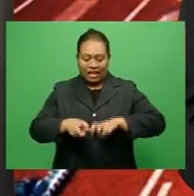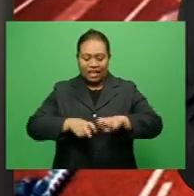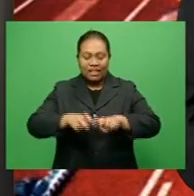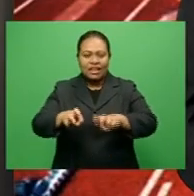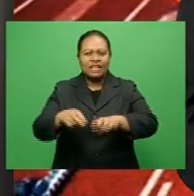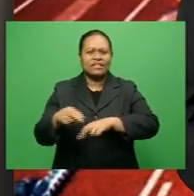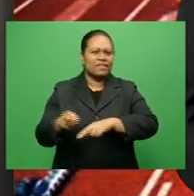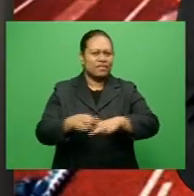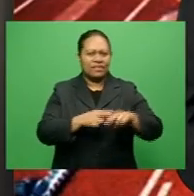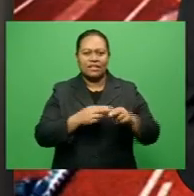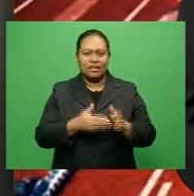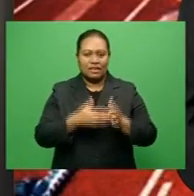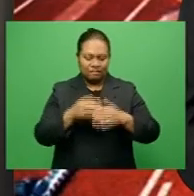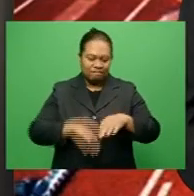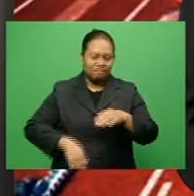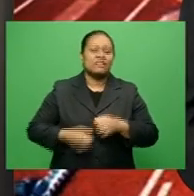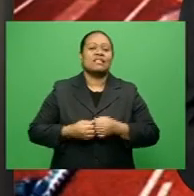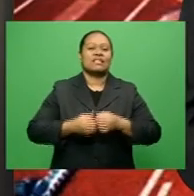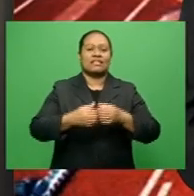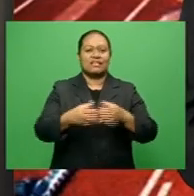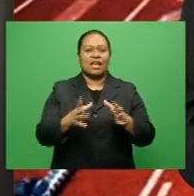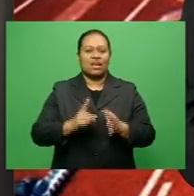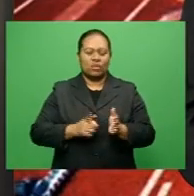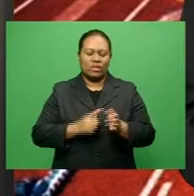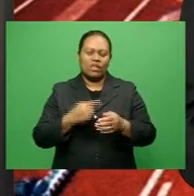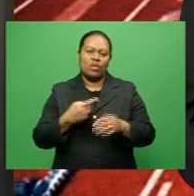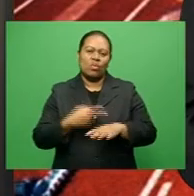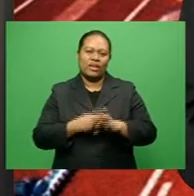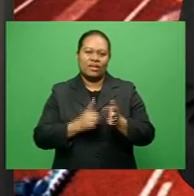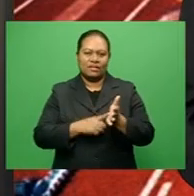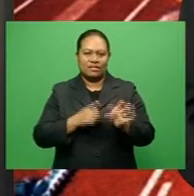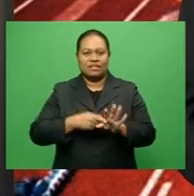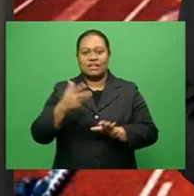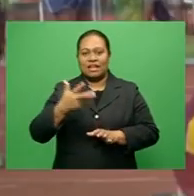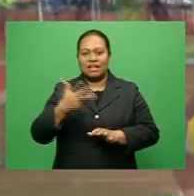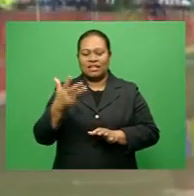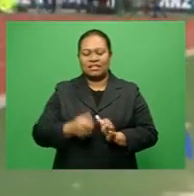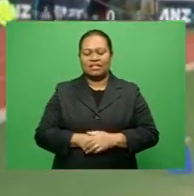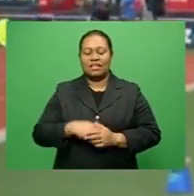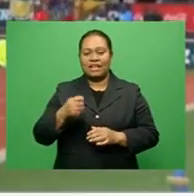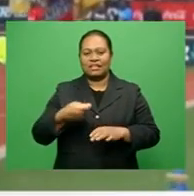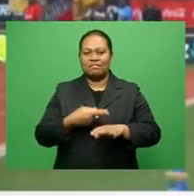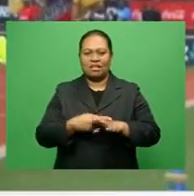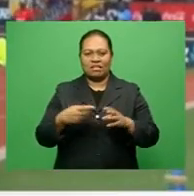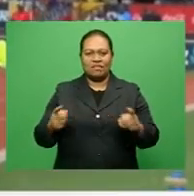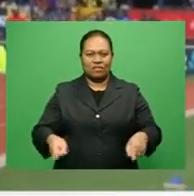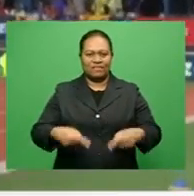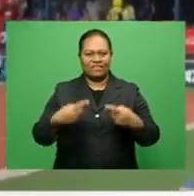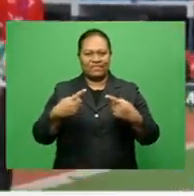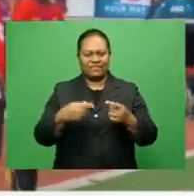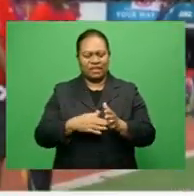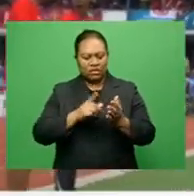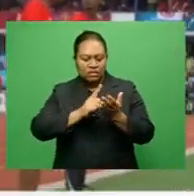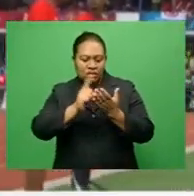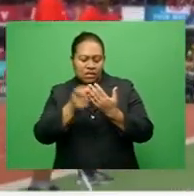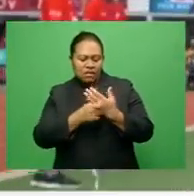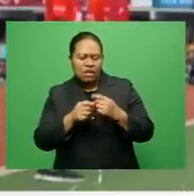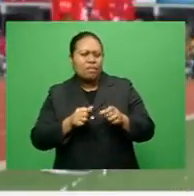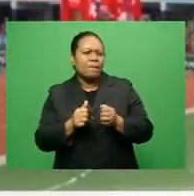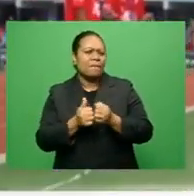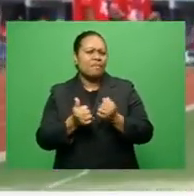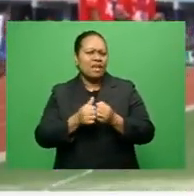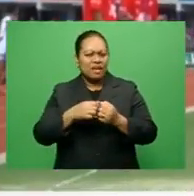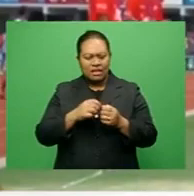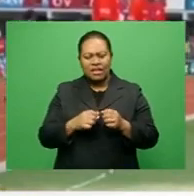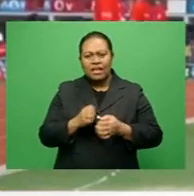Fiji will kick off its weekly competitions from the 19th of next month. Its calendar had to be reviewed as many events were